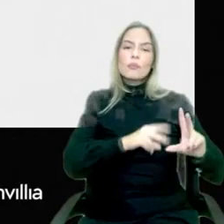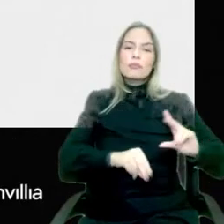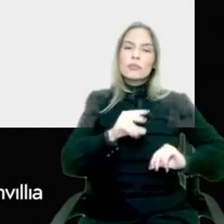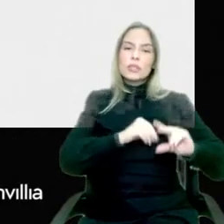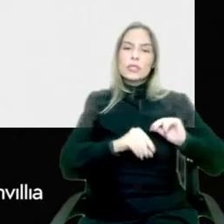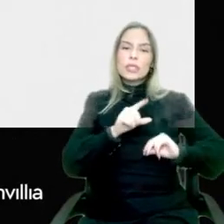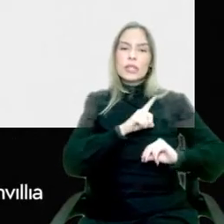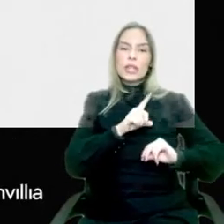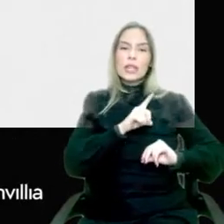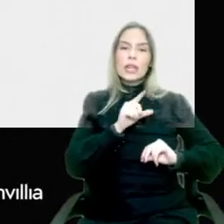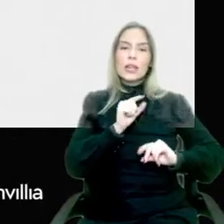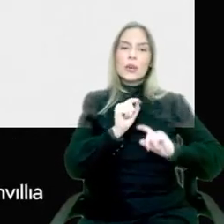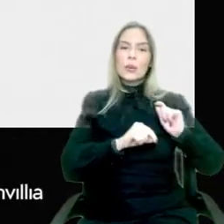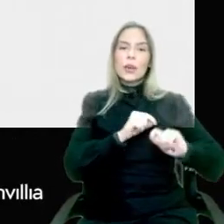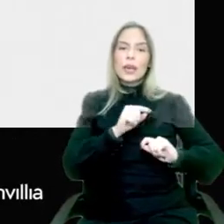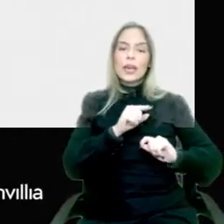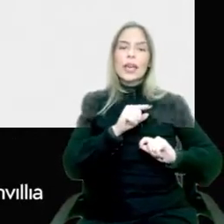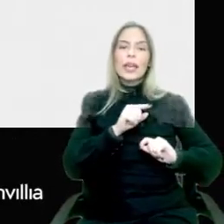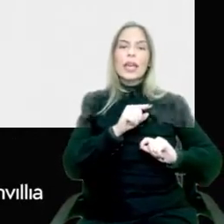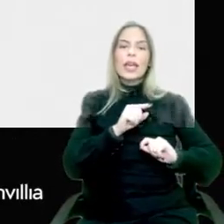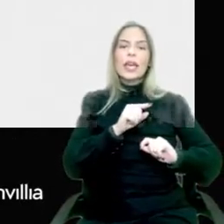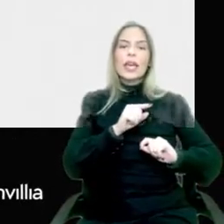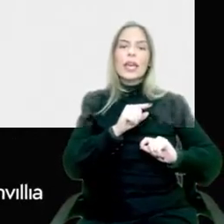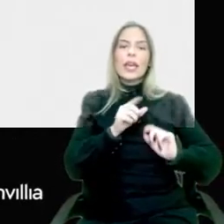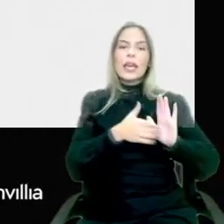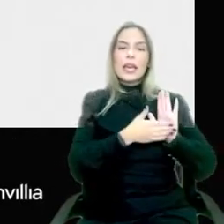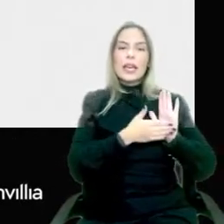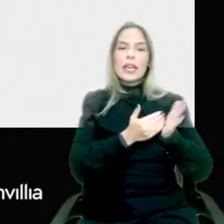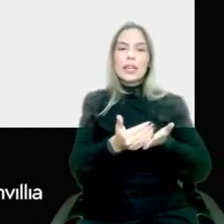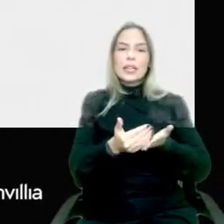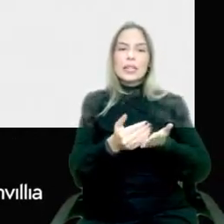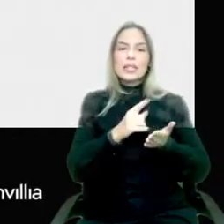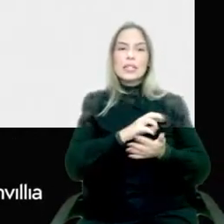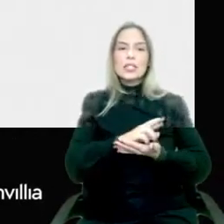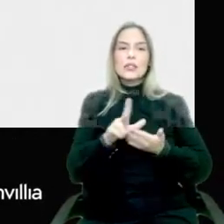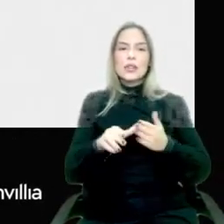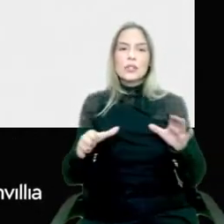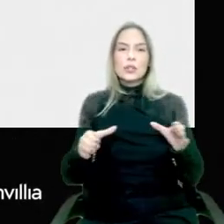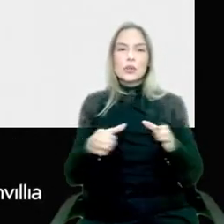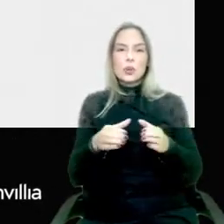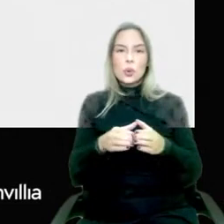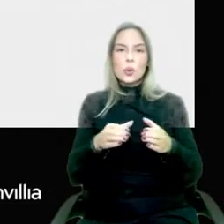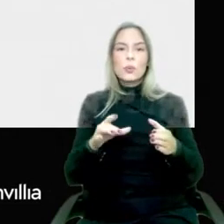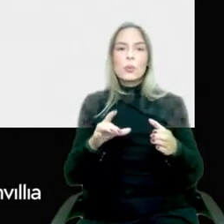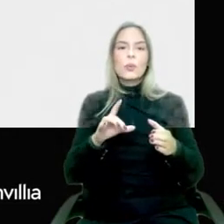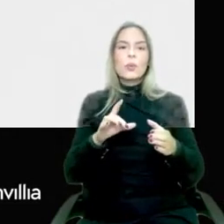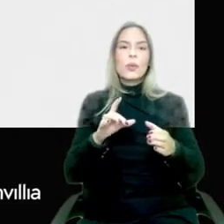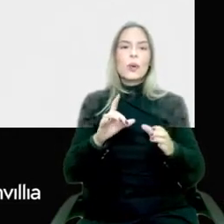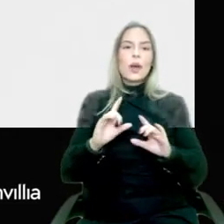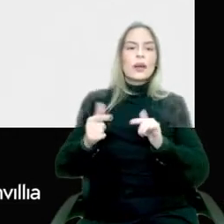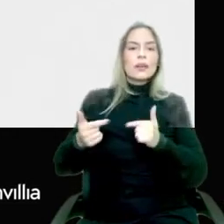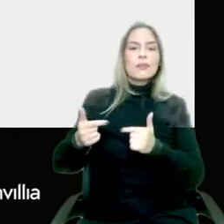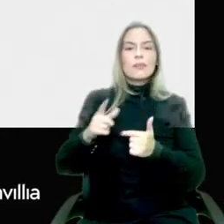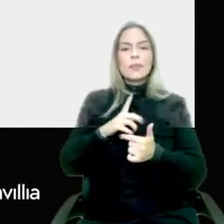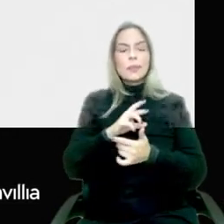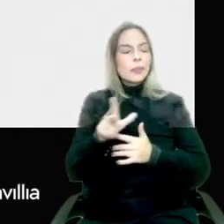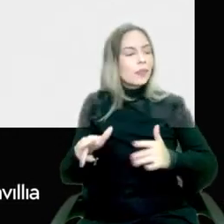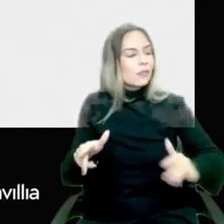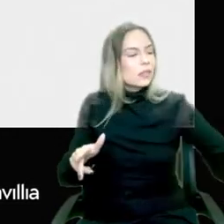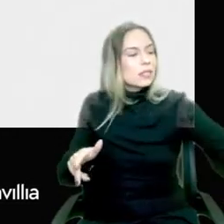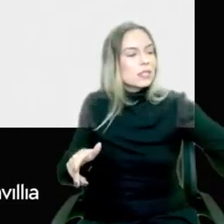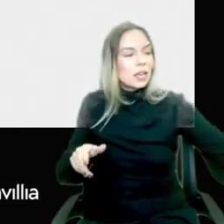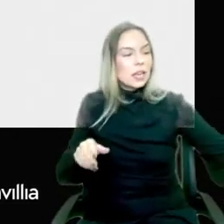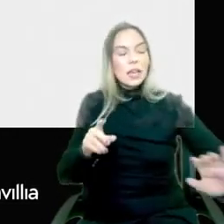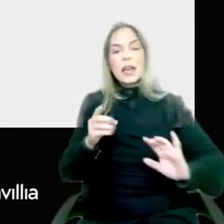and you know, have different groups of people working on ideas, but ultimately, where I've seen that fail is sometimes